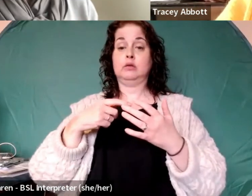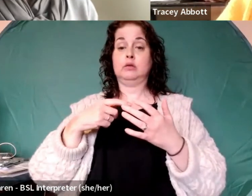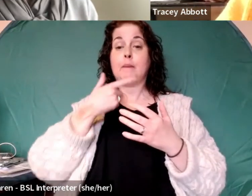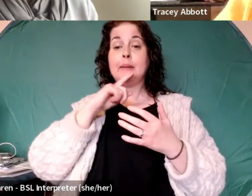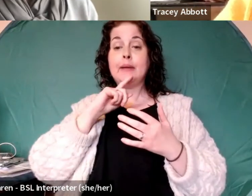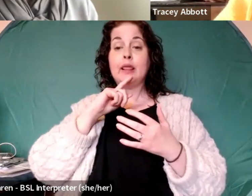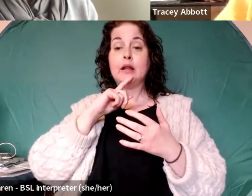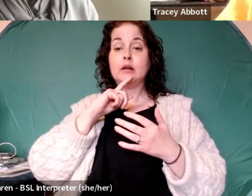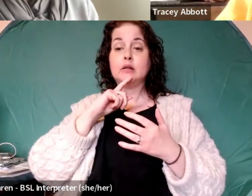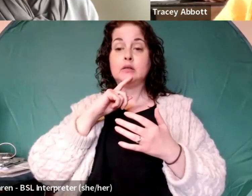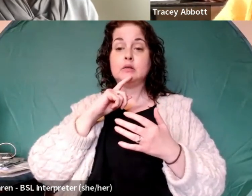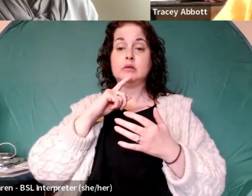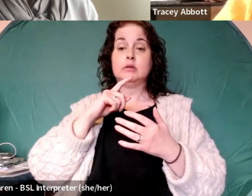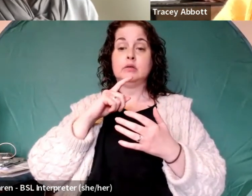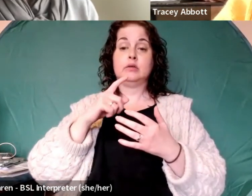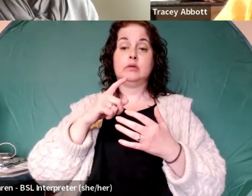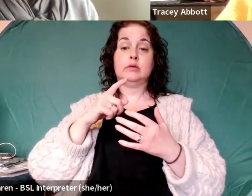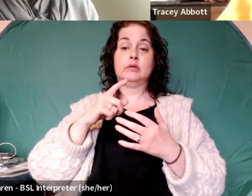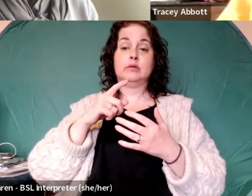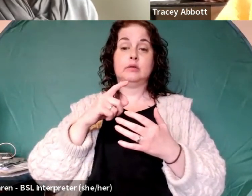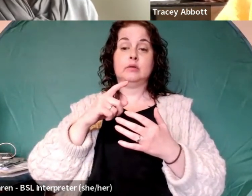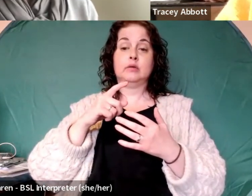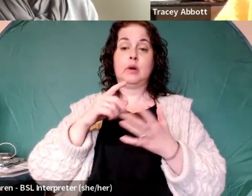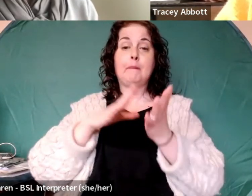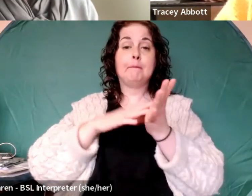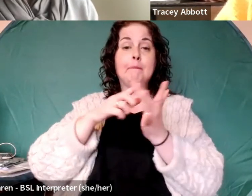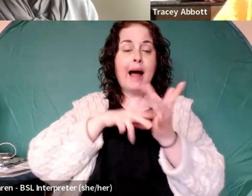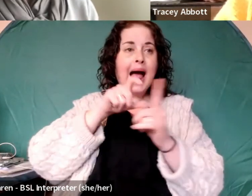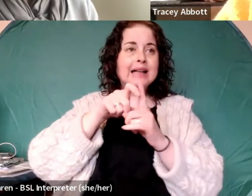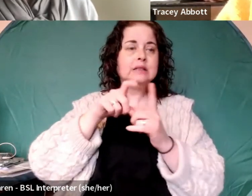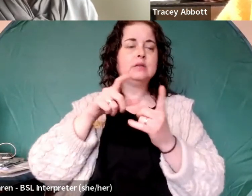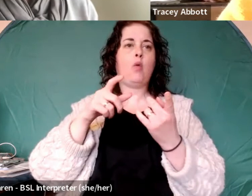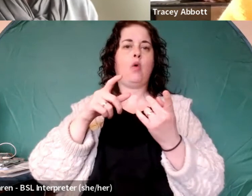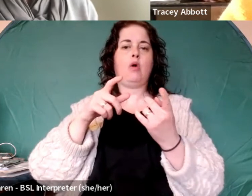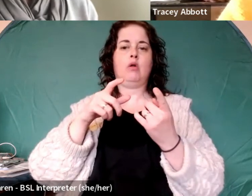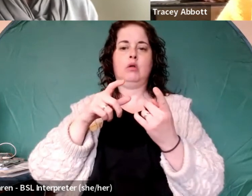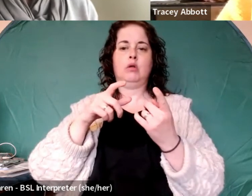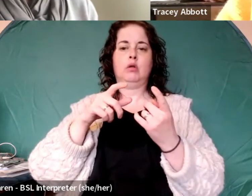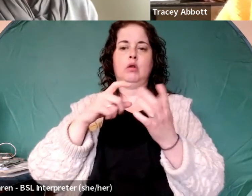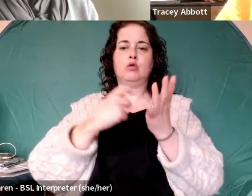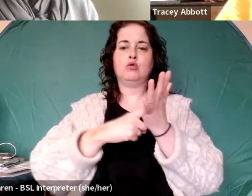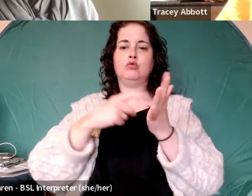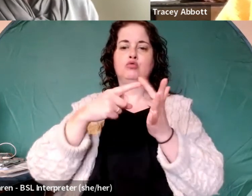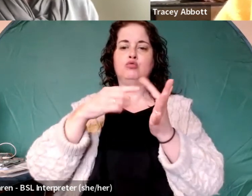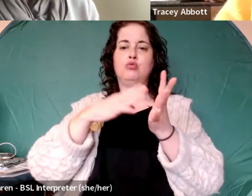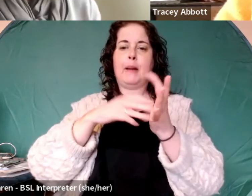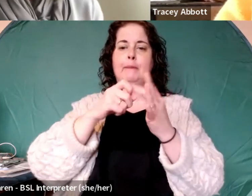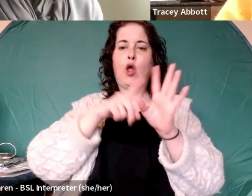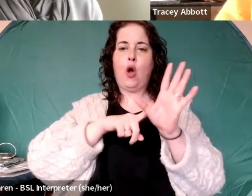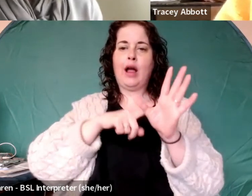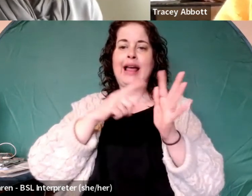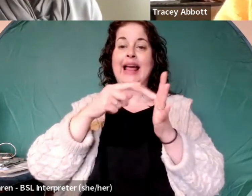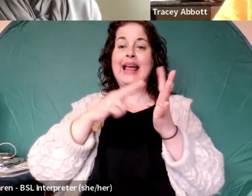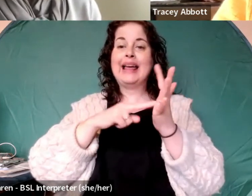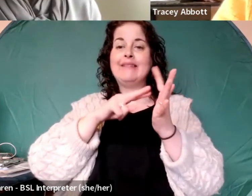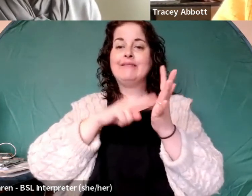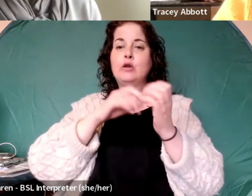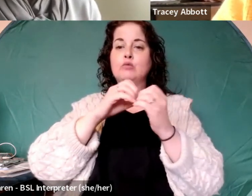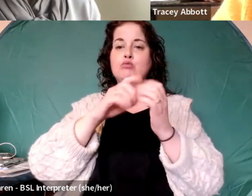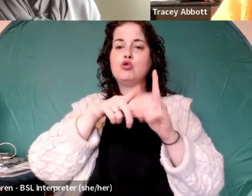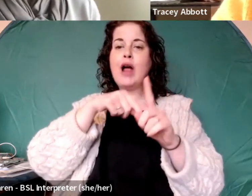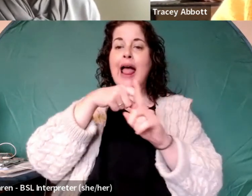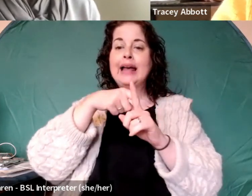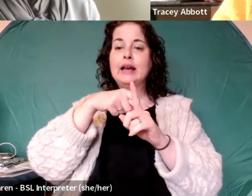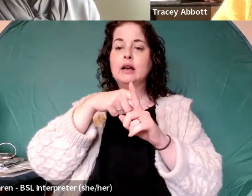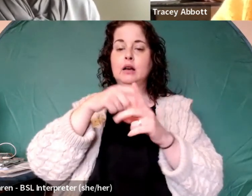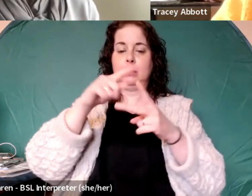like the DFN Foundation. I'm going to approach Mind, Employ, Evenbreak, look at all of the different areas